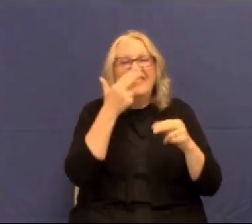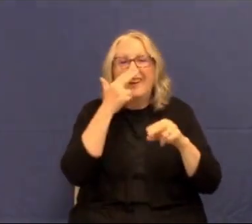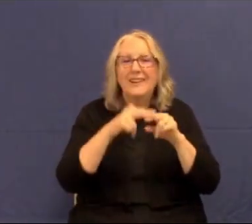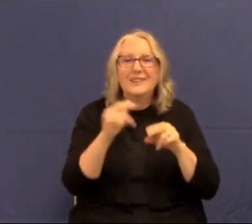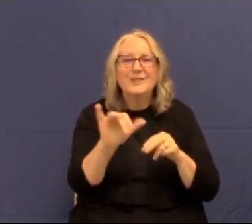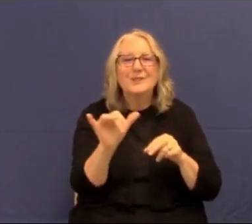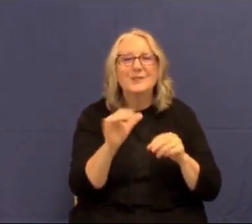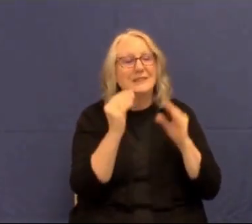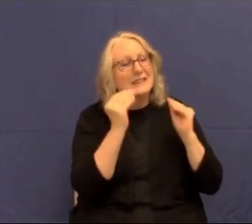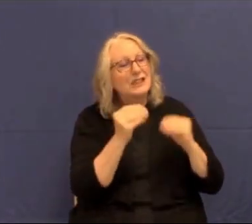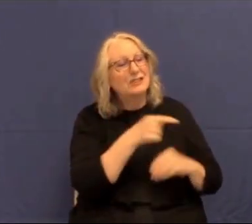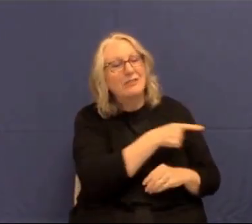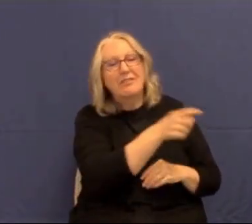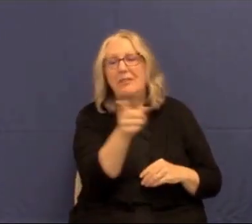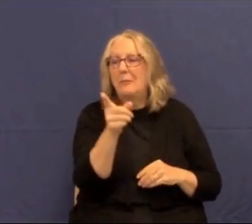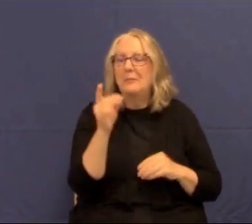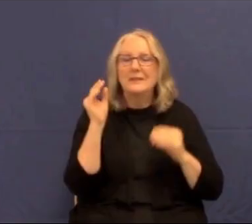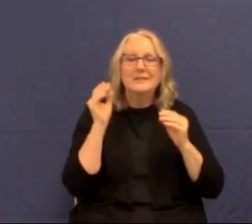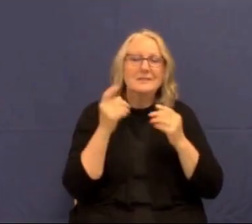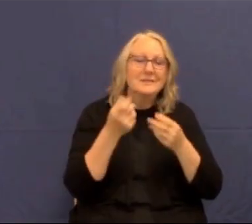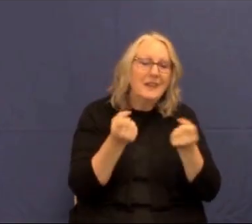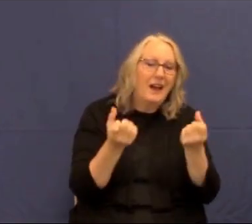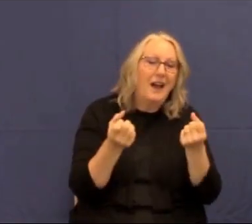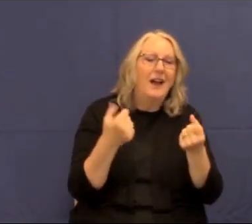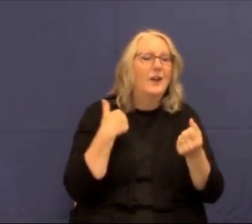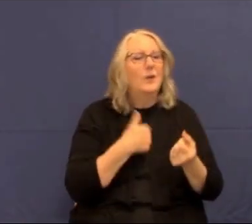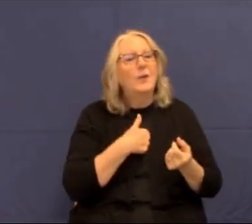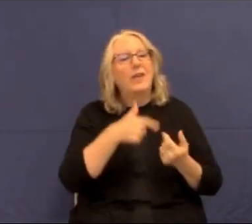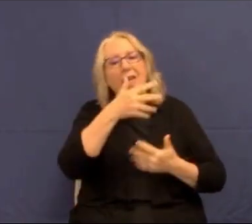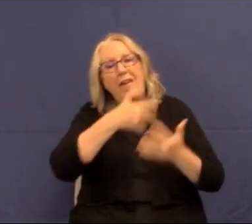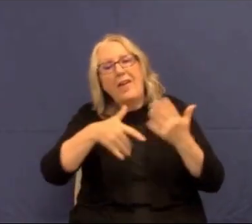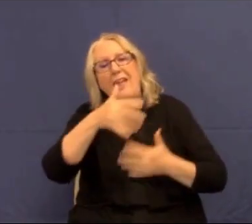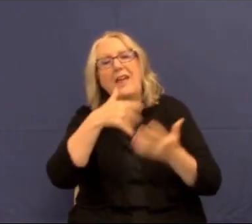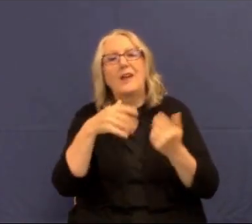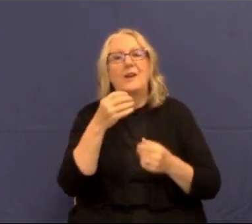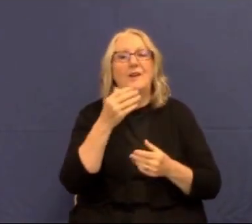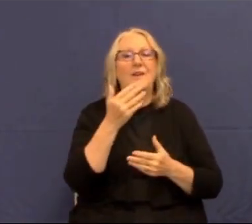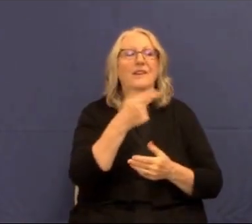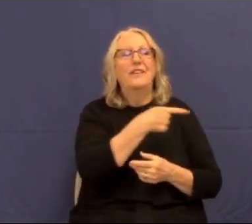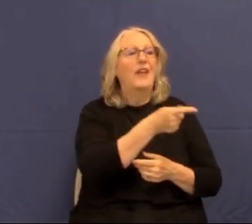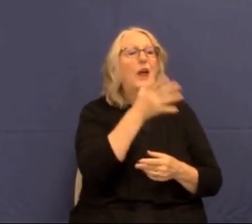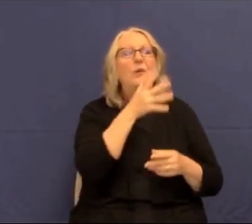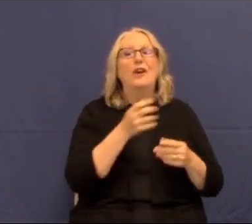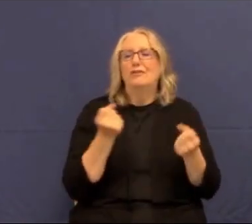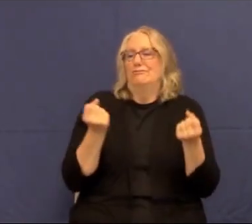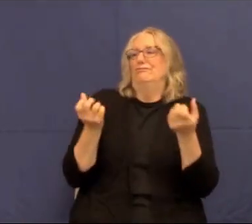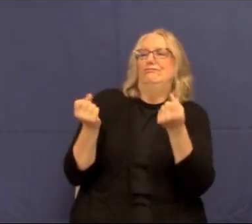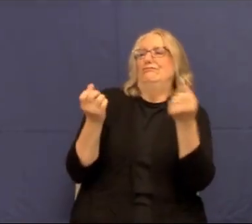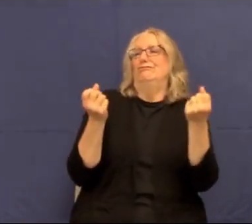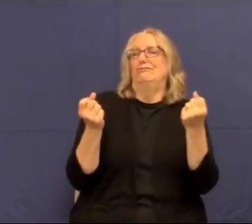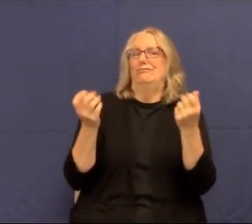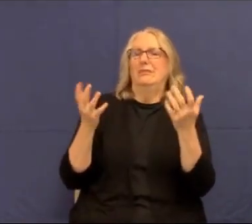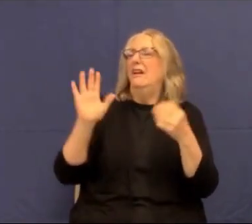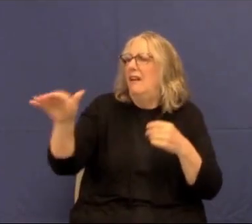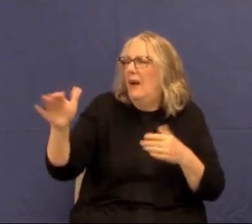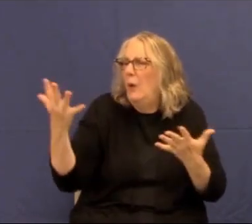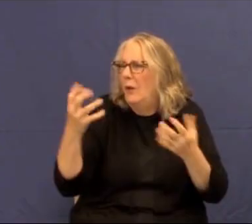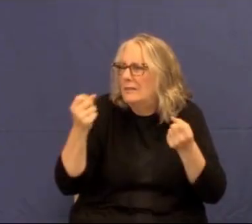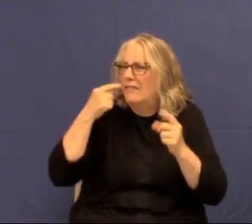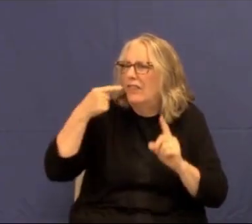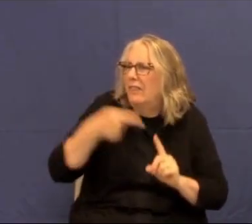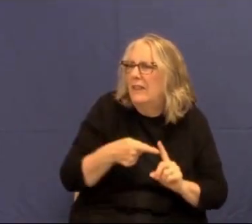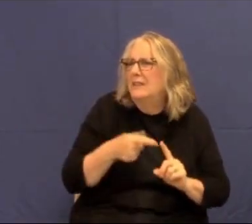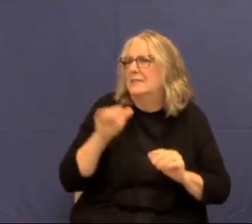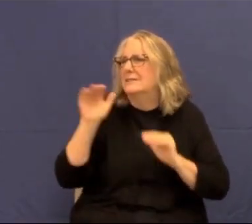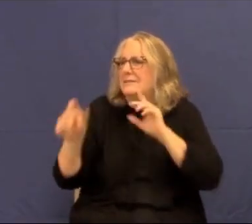been a lot of fun, being able to teach them signs, and then when we hang out, they'll just start signing, random things. They're like, "Hey,